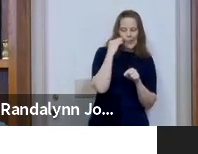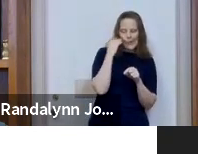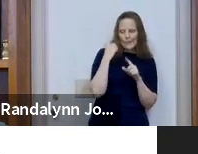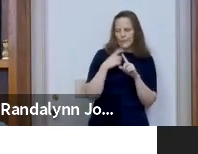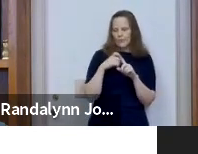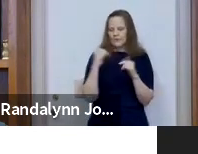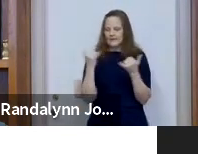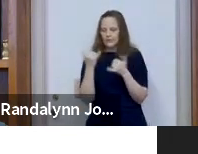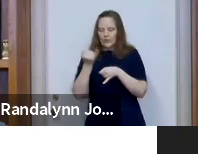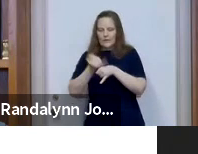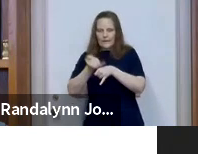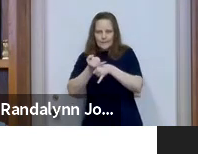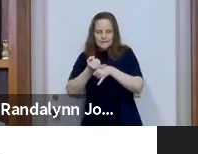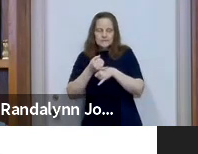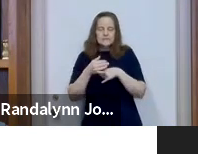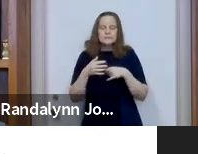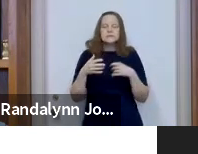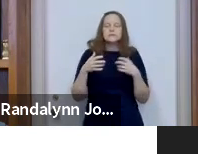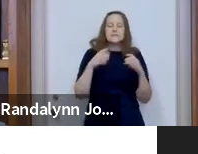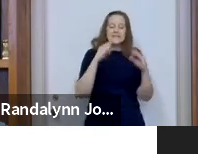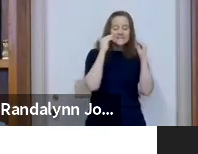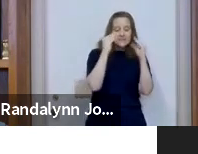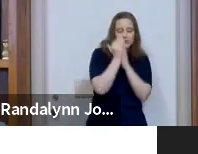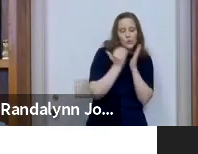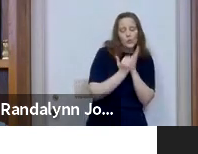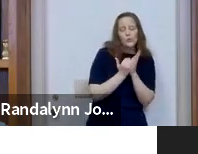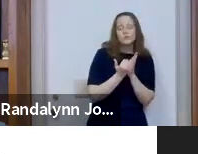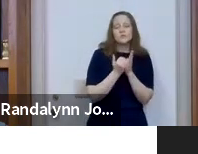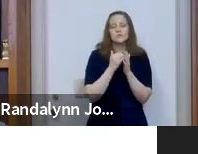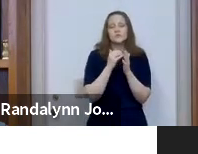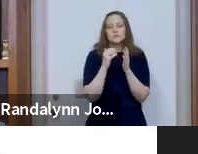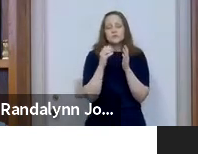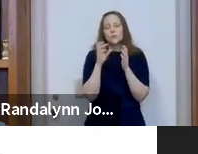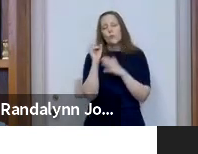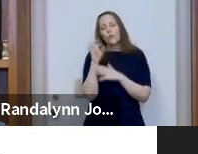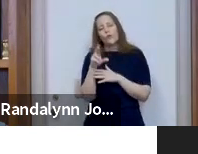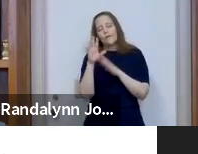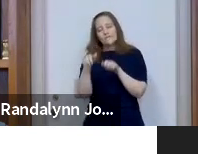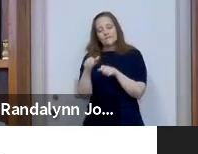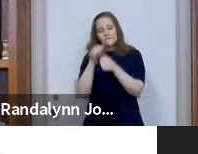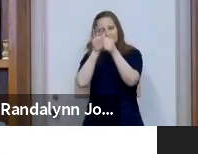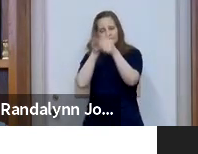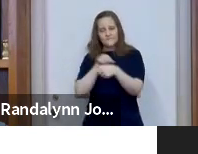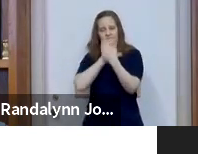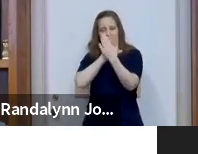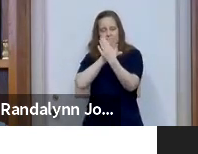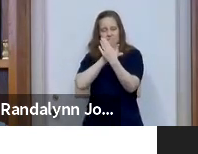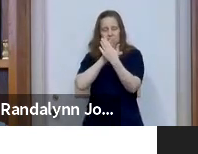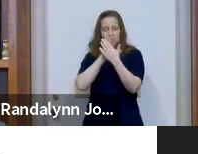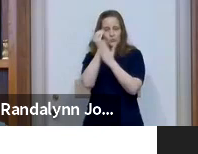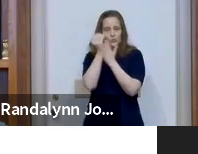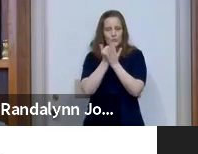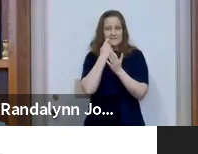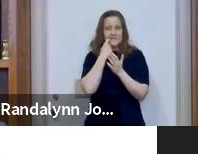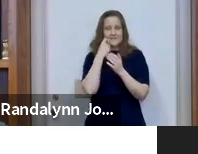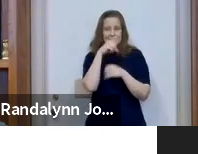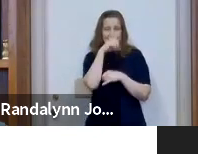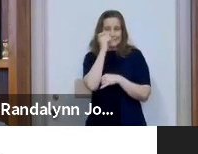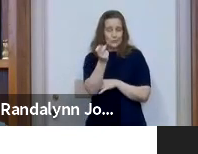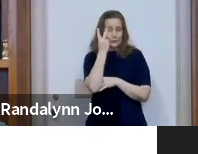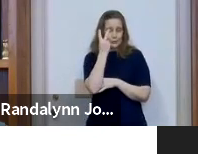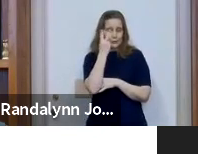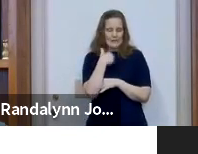here on campus, whether you've been teaching courses remotely or face-to-face, as we've done in our last summer, where we had